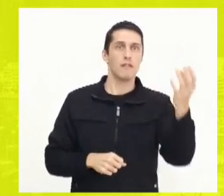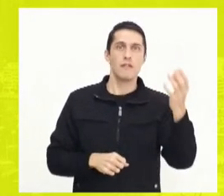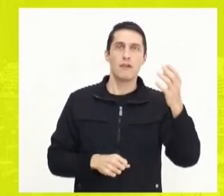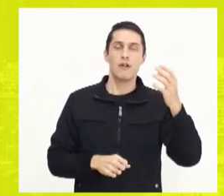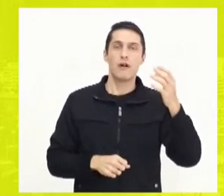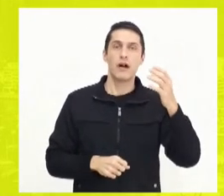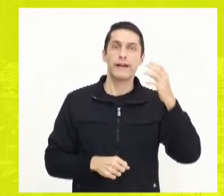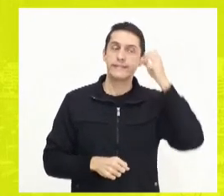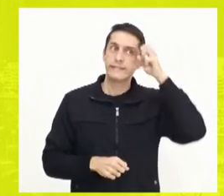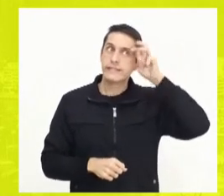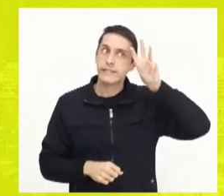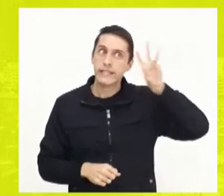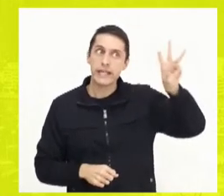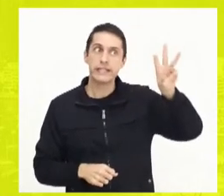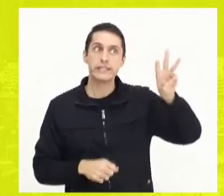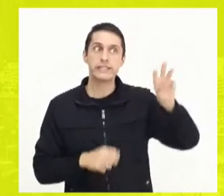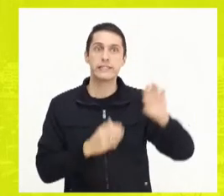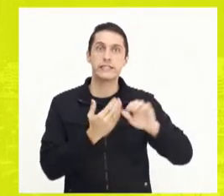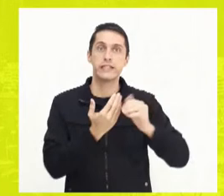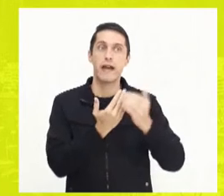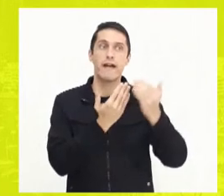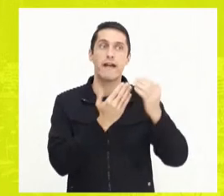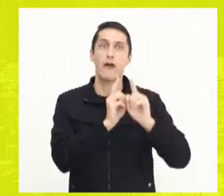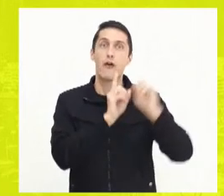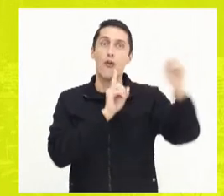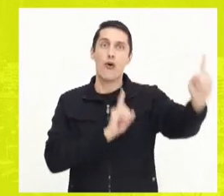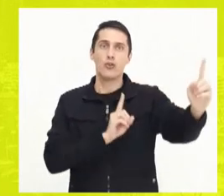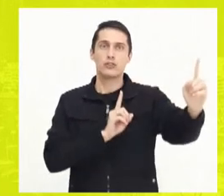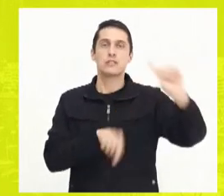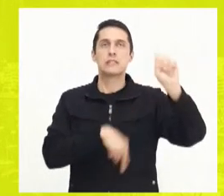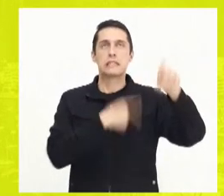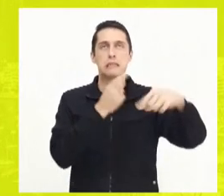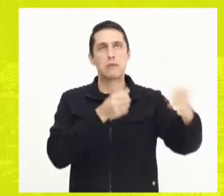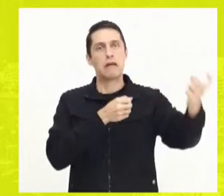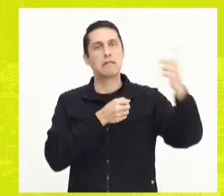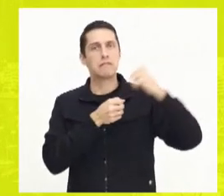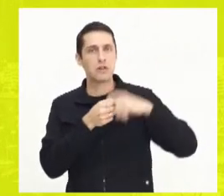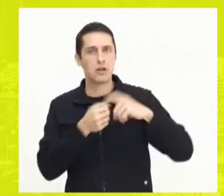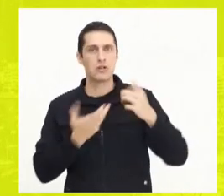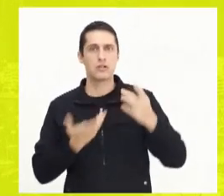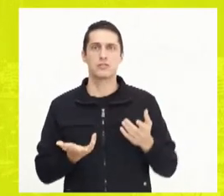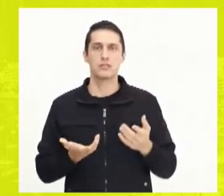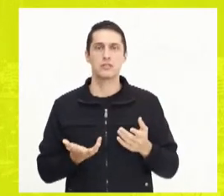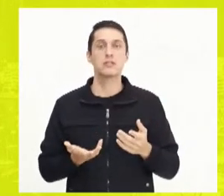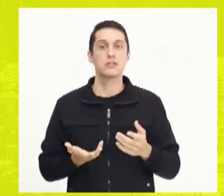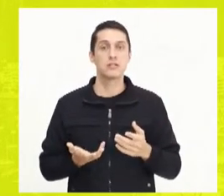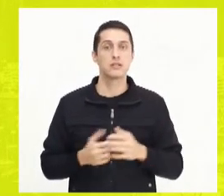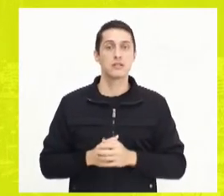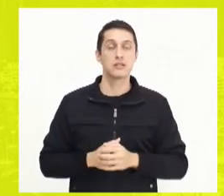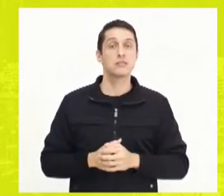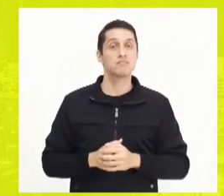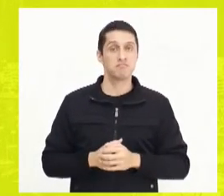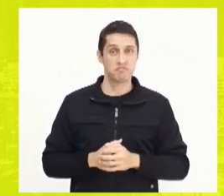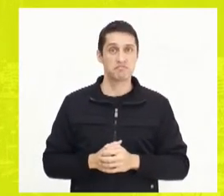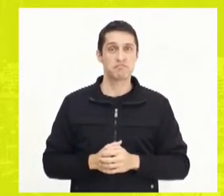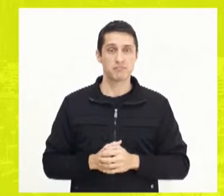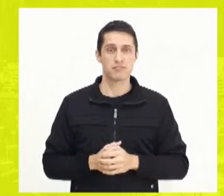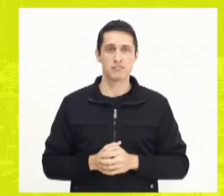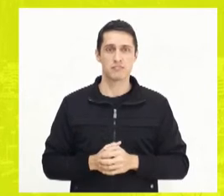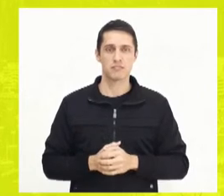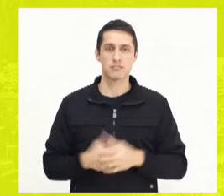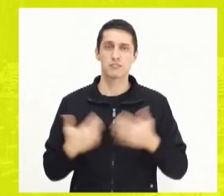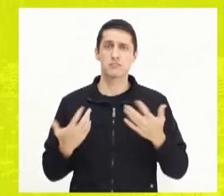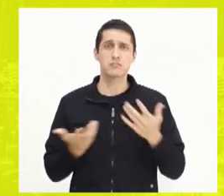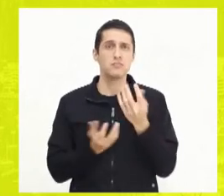three days out and come back uh being on duty on weekends long hours